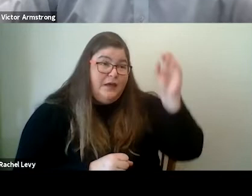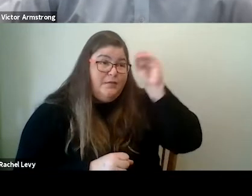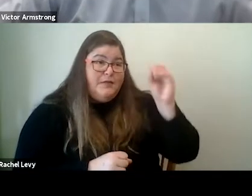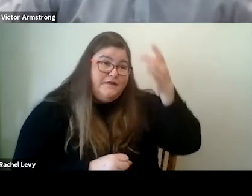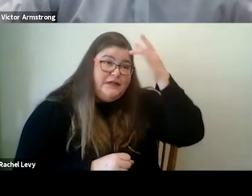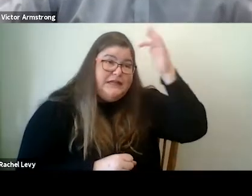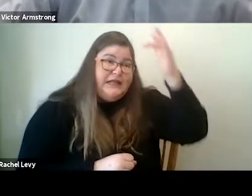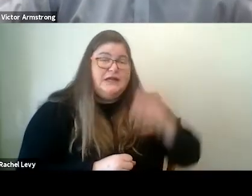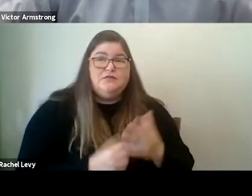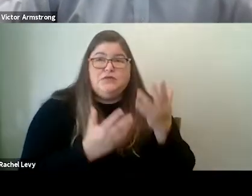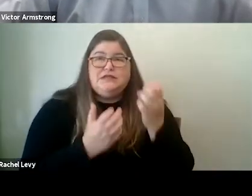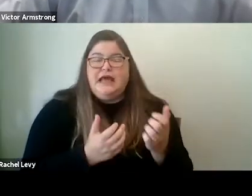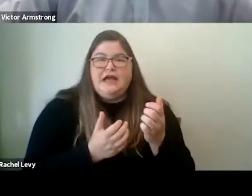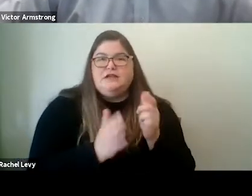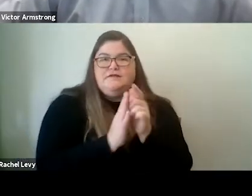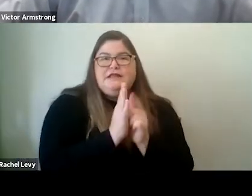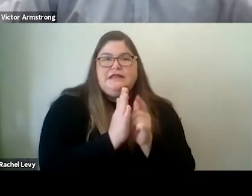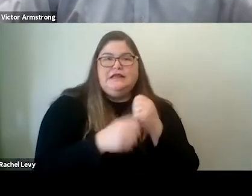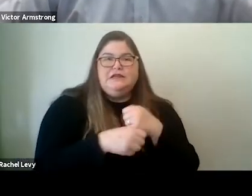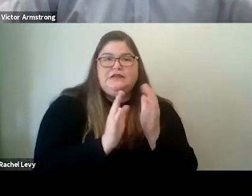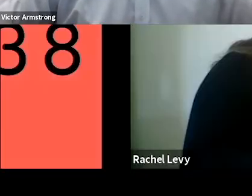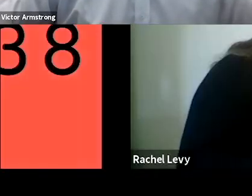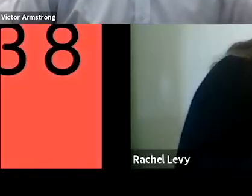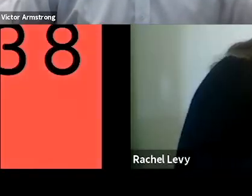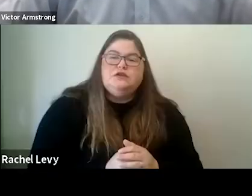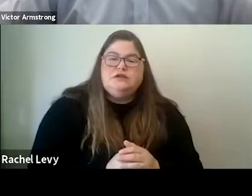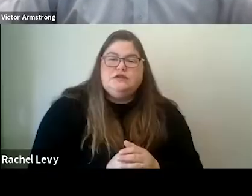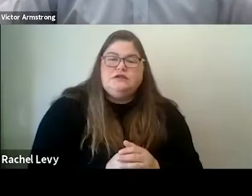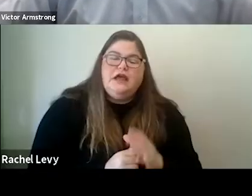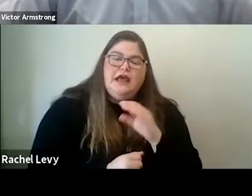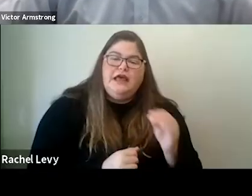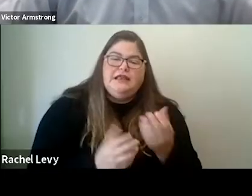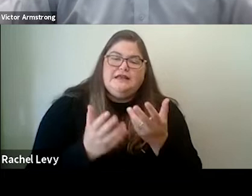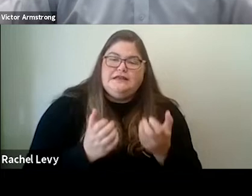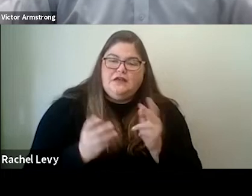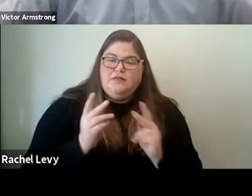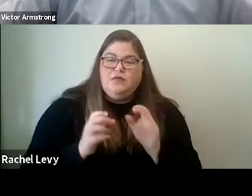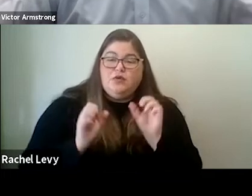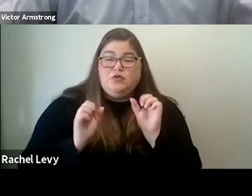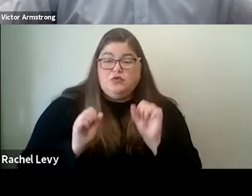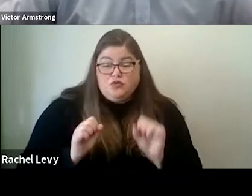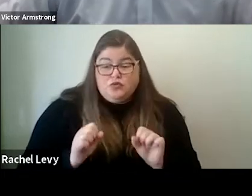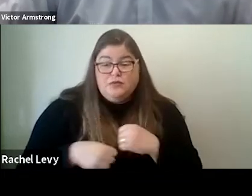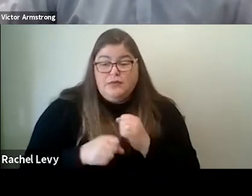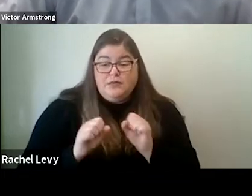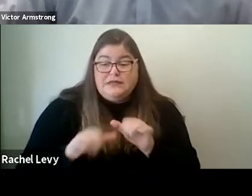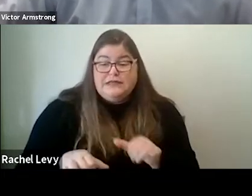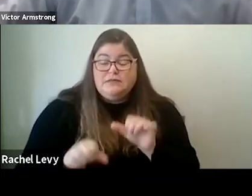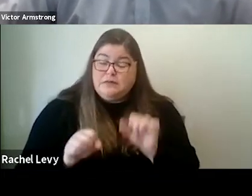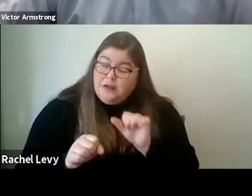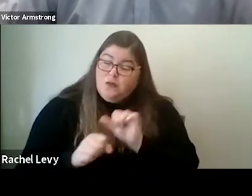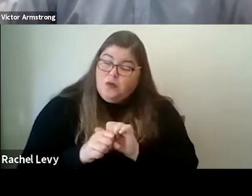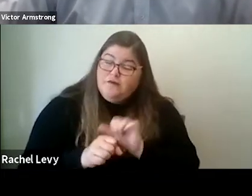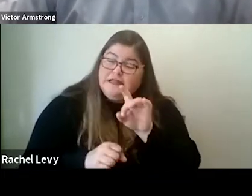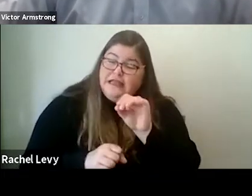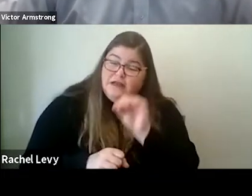desires of legislators, and the needs of the majority, potentially creating a system that may work for 80% of the aggregate population in